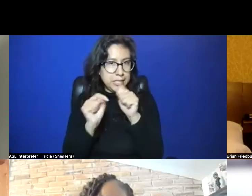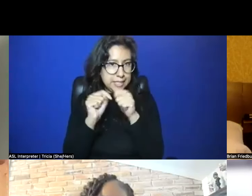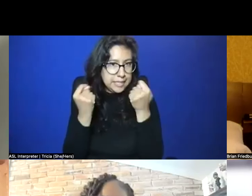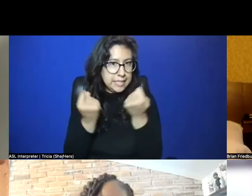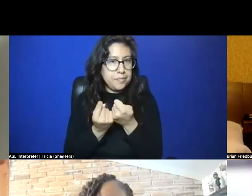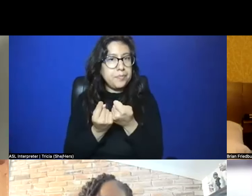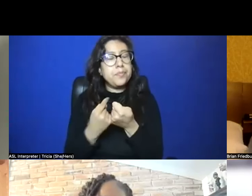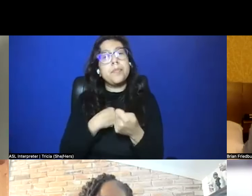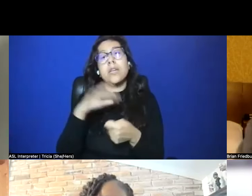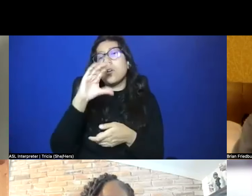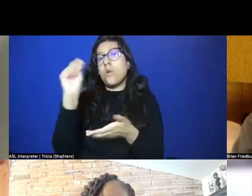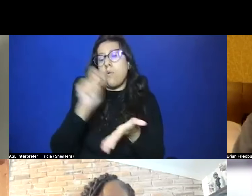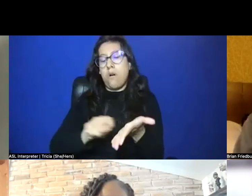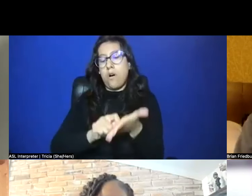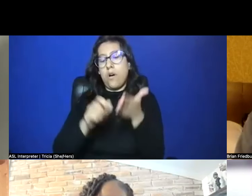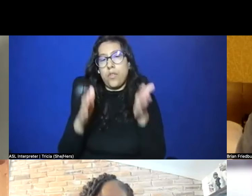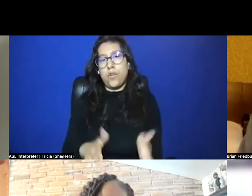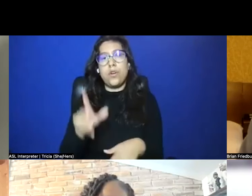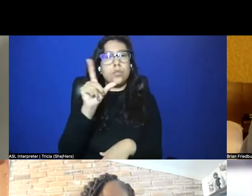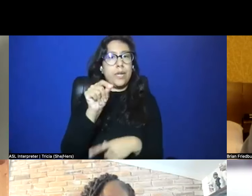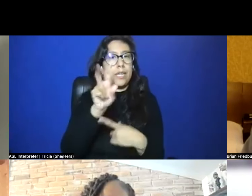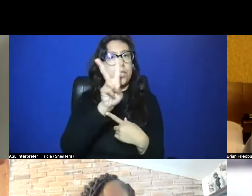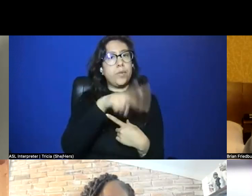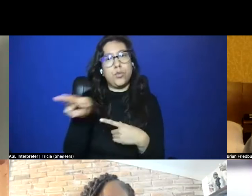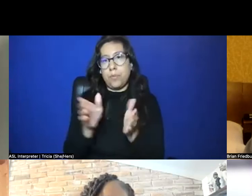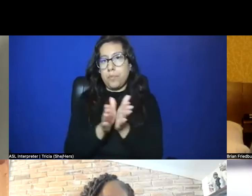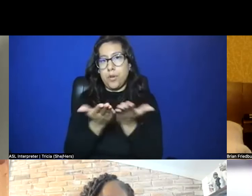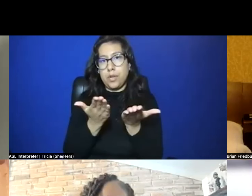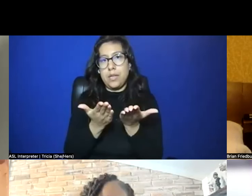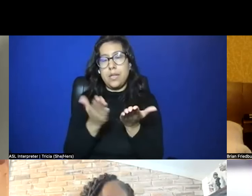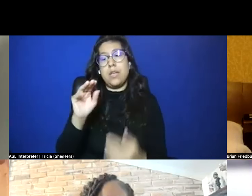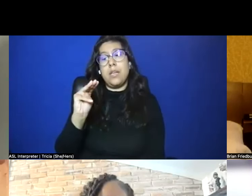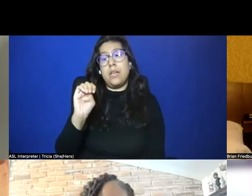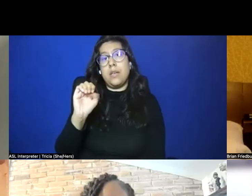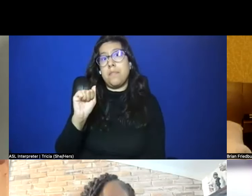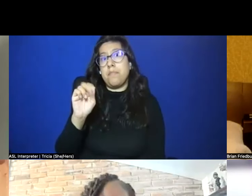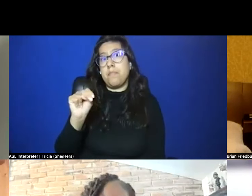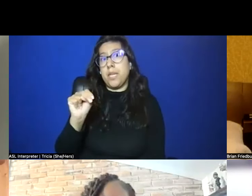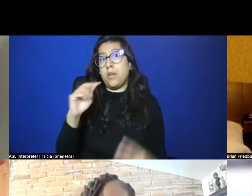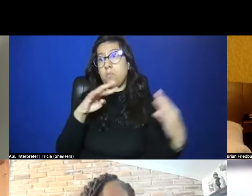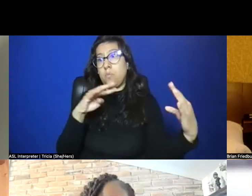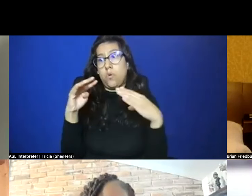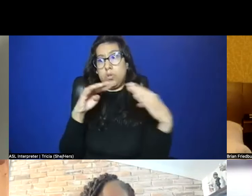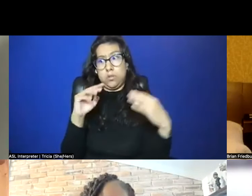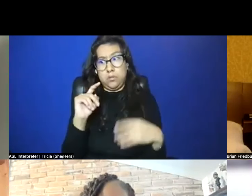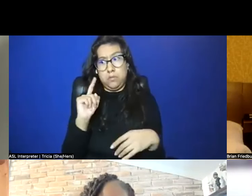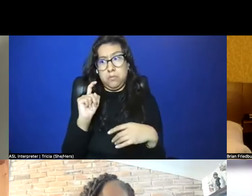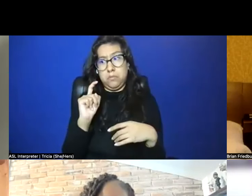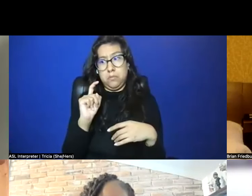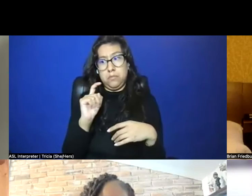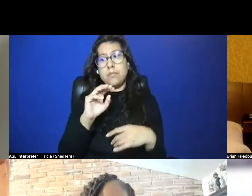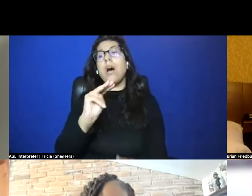the co-author of the 2022 book, Meme Wars, that looks at the